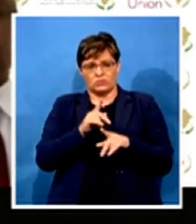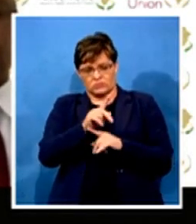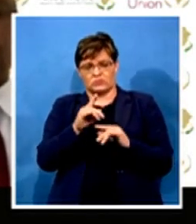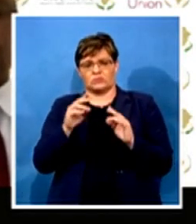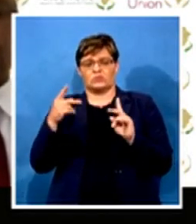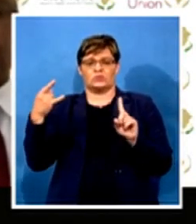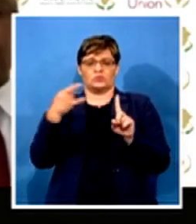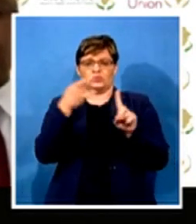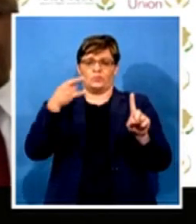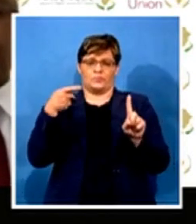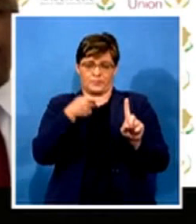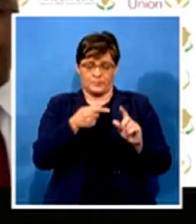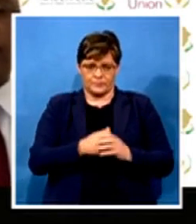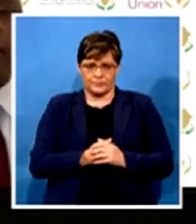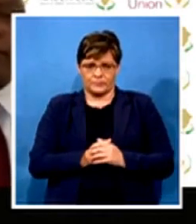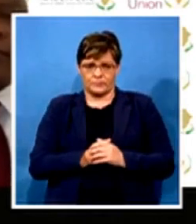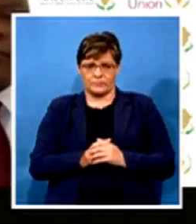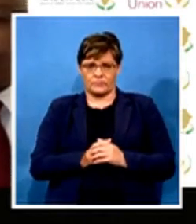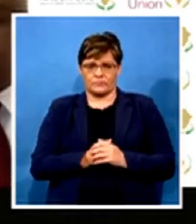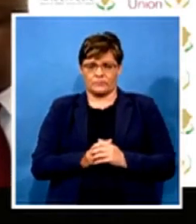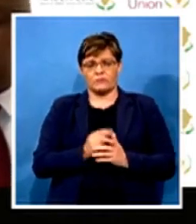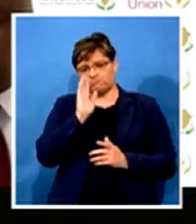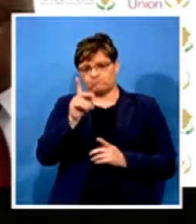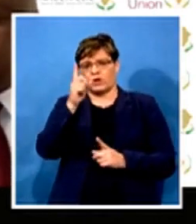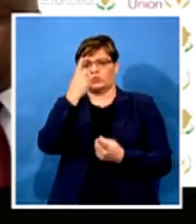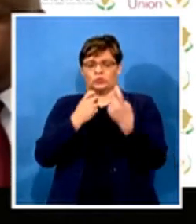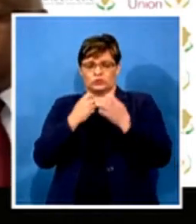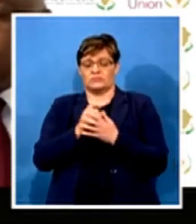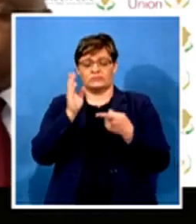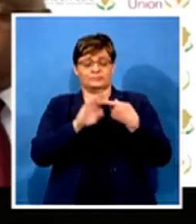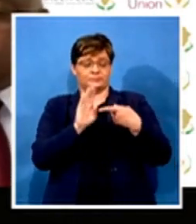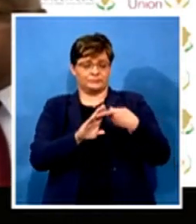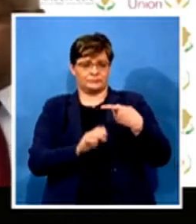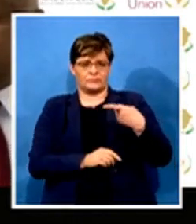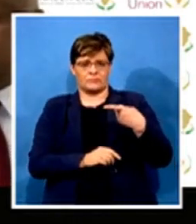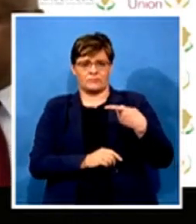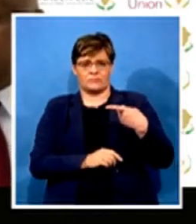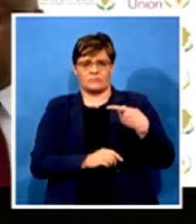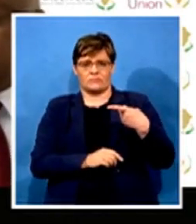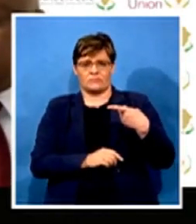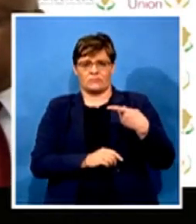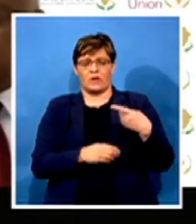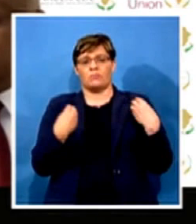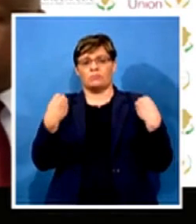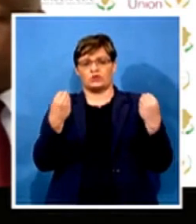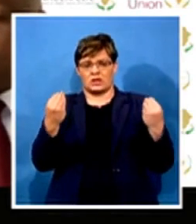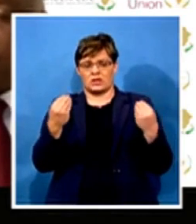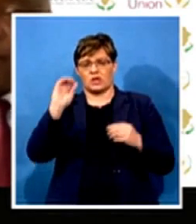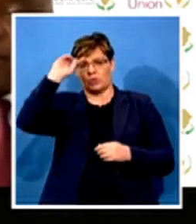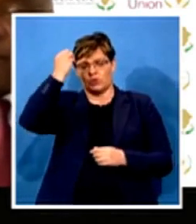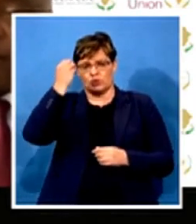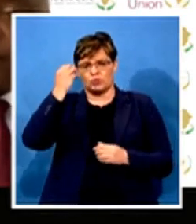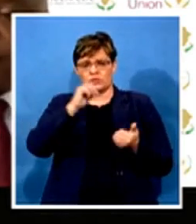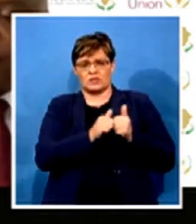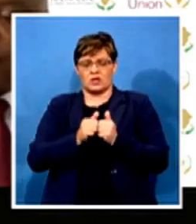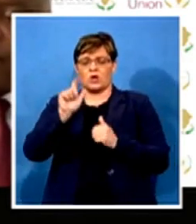get straight to your questions. The first one that we have is coming from the Portuguese news agency, Lusa, and they have 4 questions, which